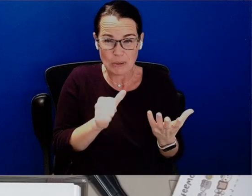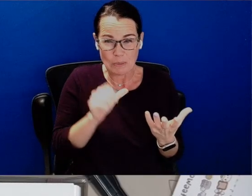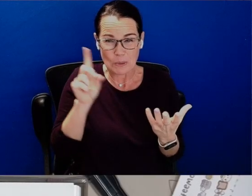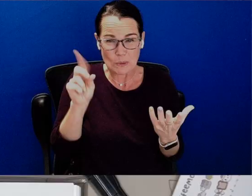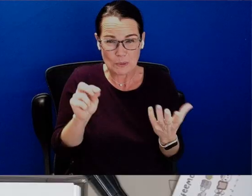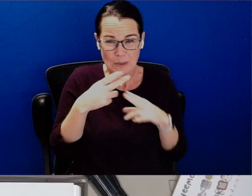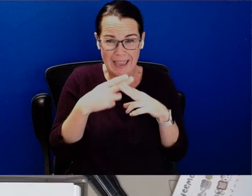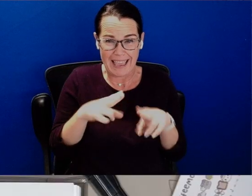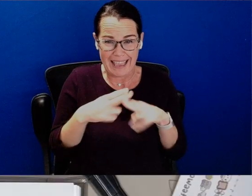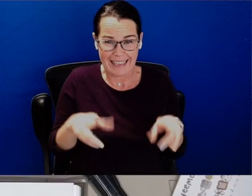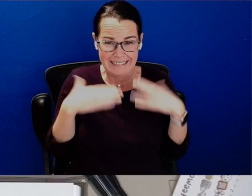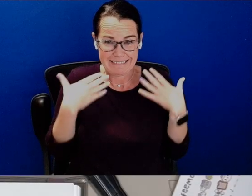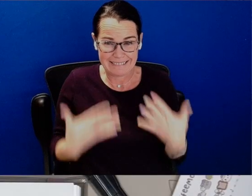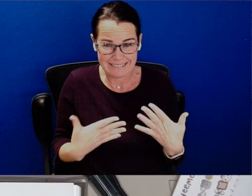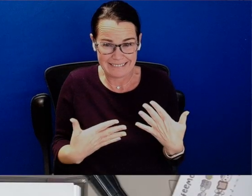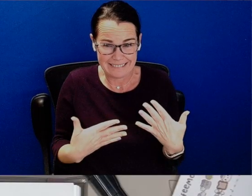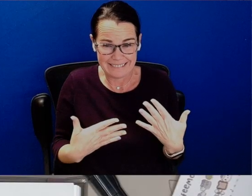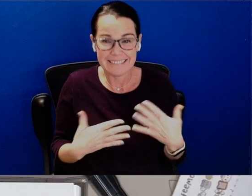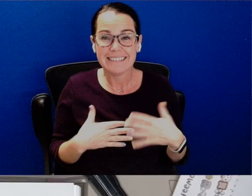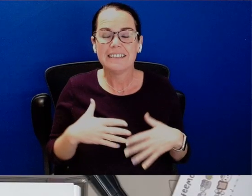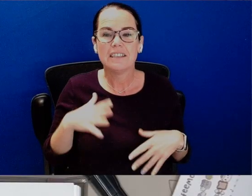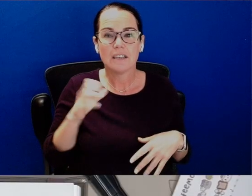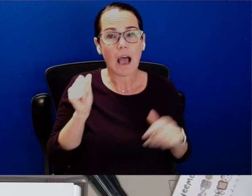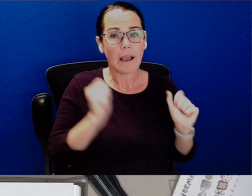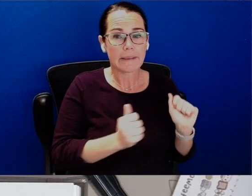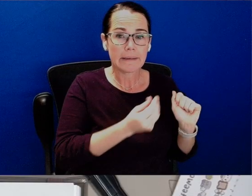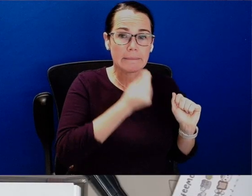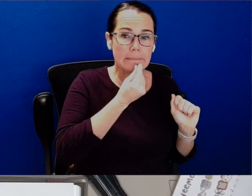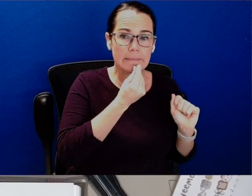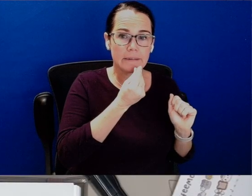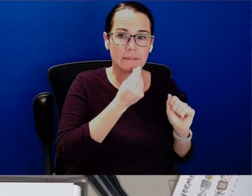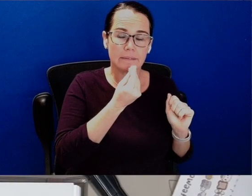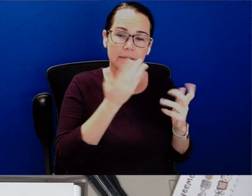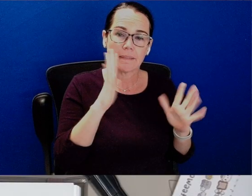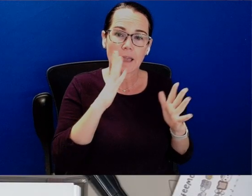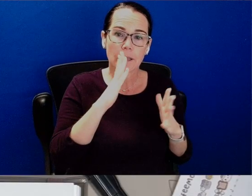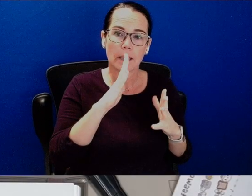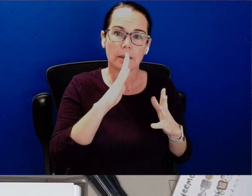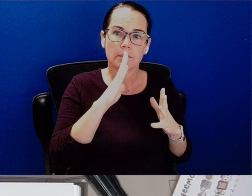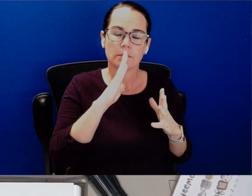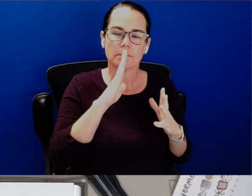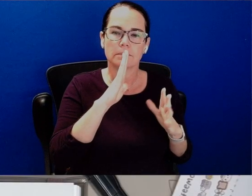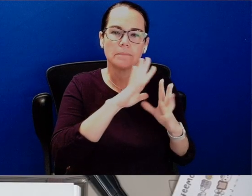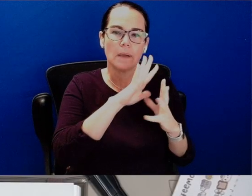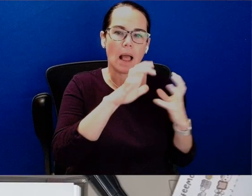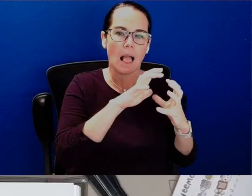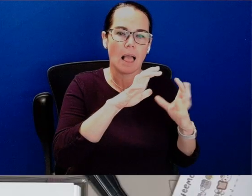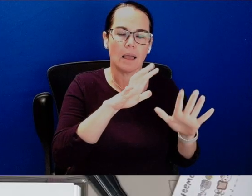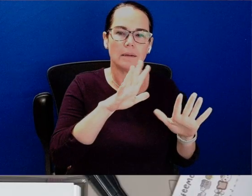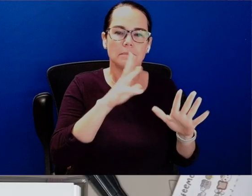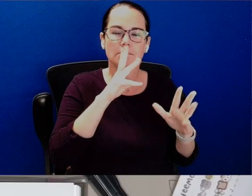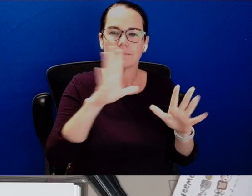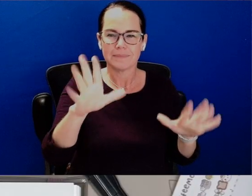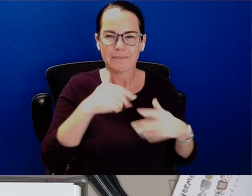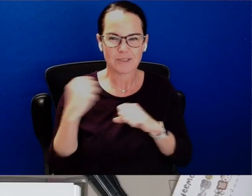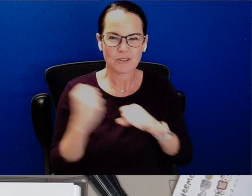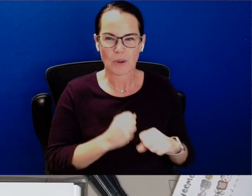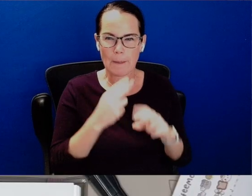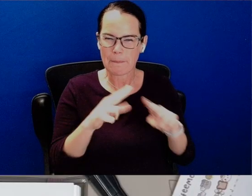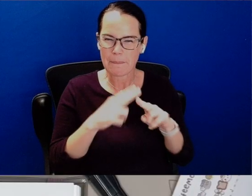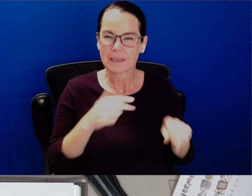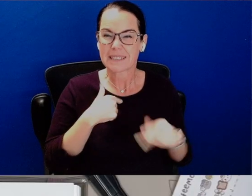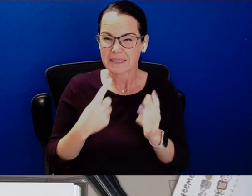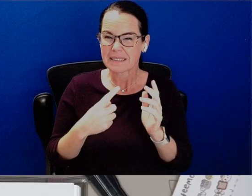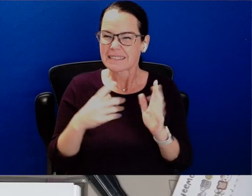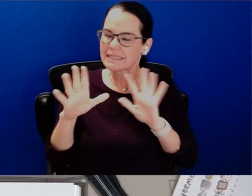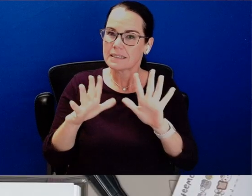do eggs. I can eat, like, I eat them in mixtures, but if it's a lot of eggy flavor, like sometimes mayonnaise can be